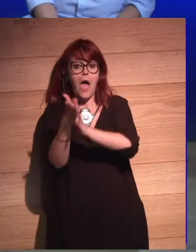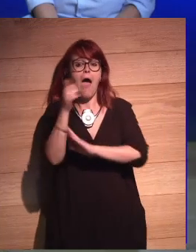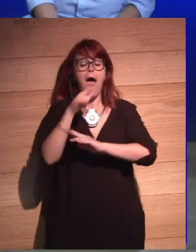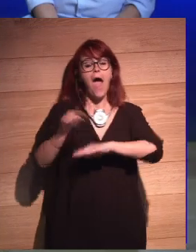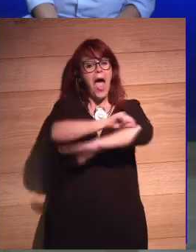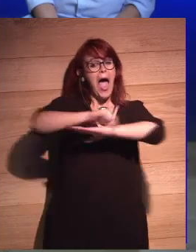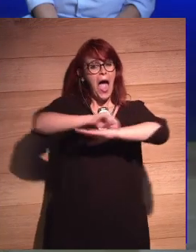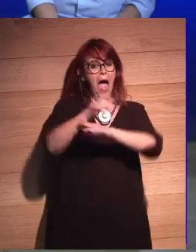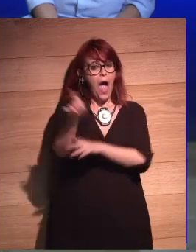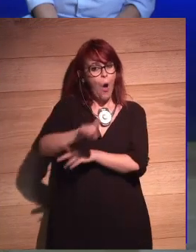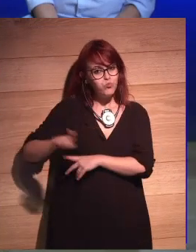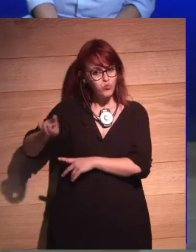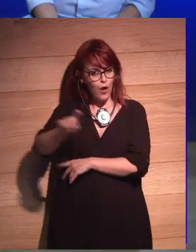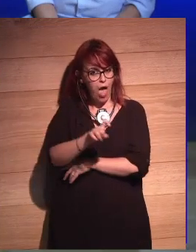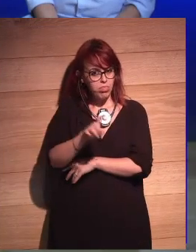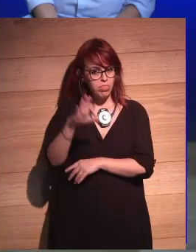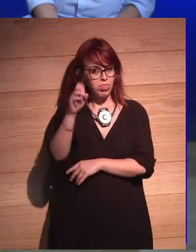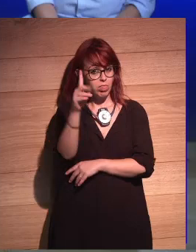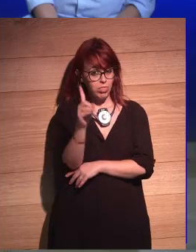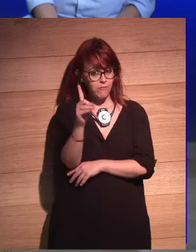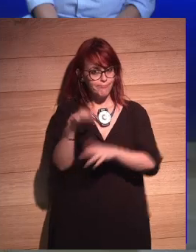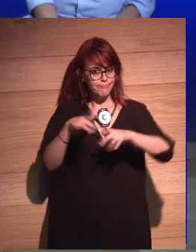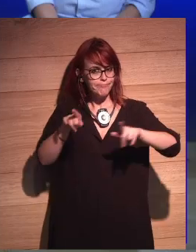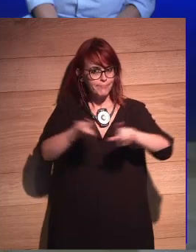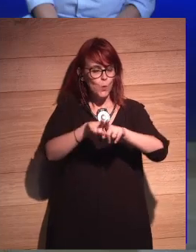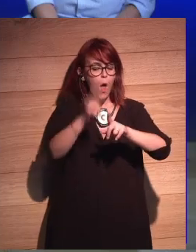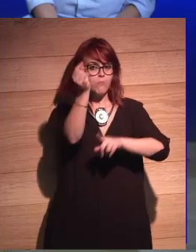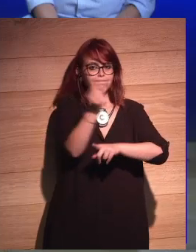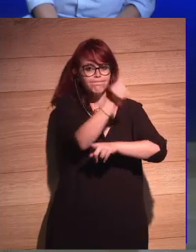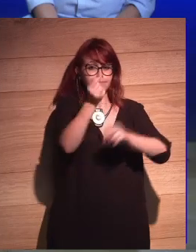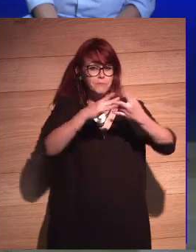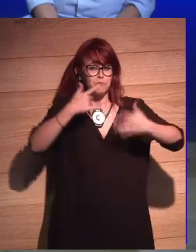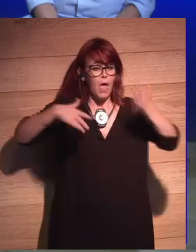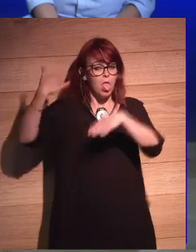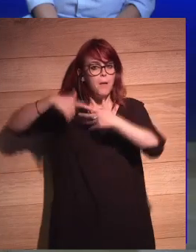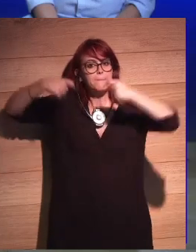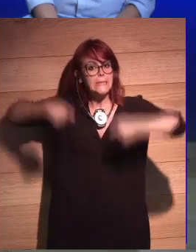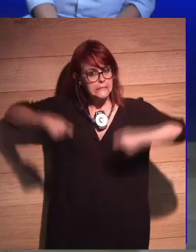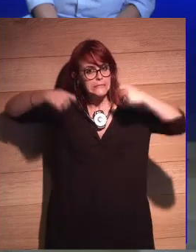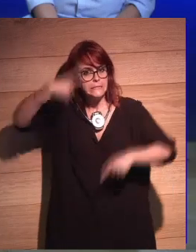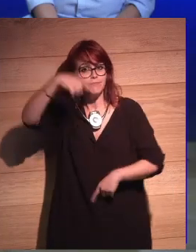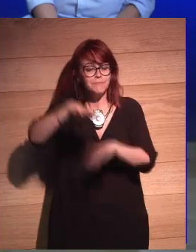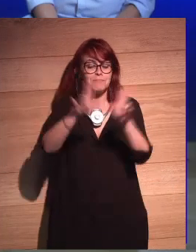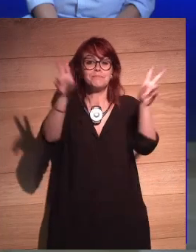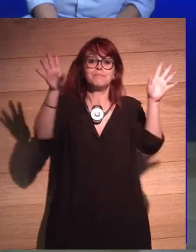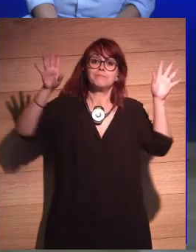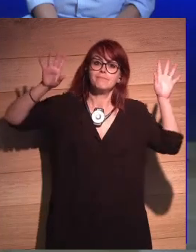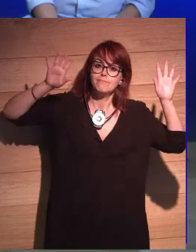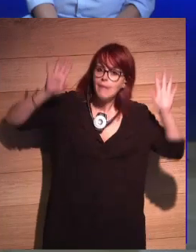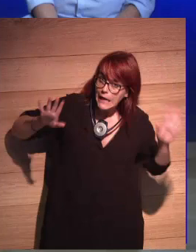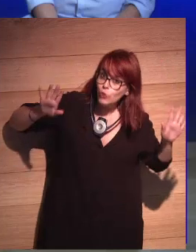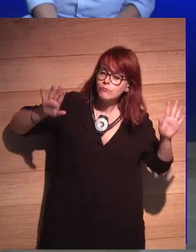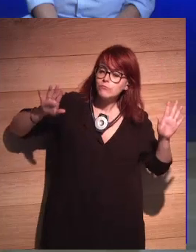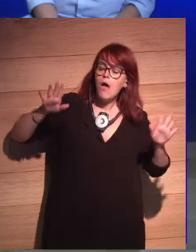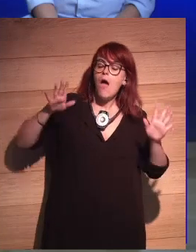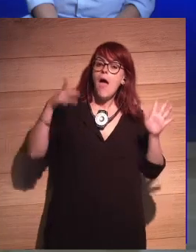AutoCAD used to do that many years ago. So they don't even have the concept. So this is why I'm very stubborn, I know, but